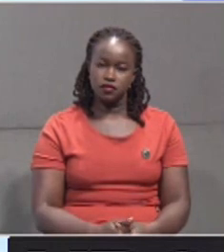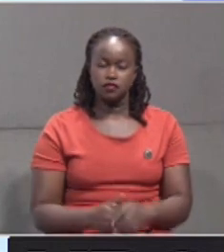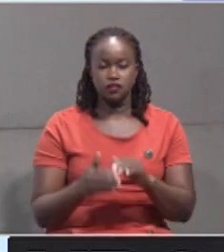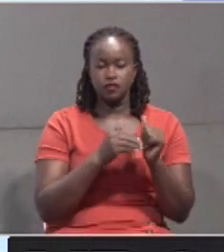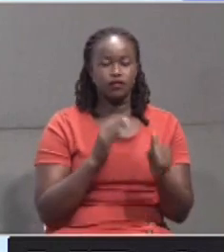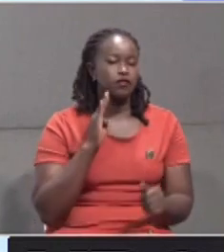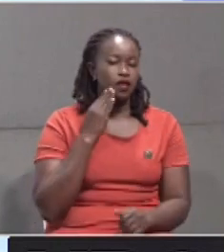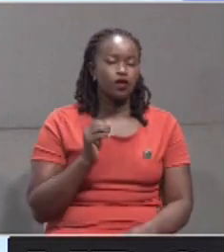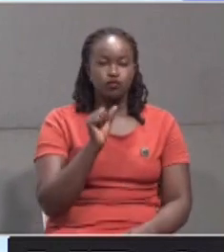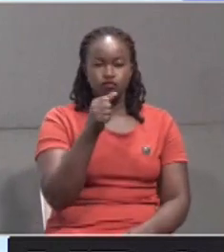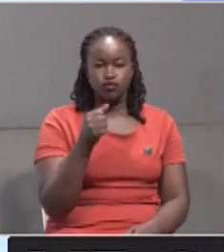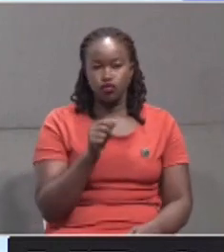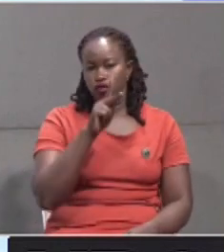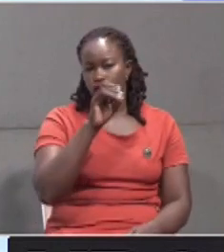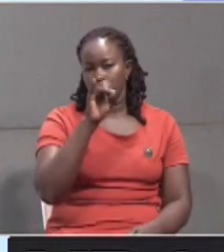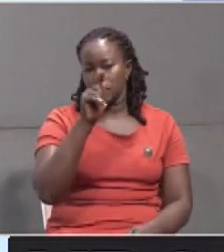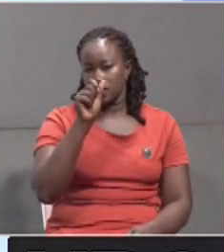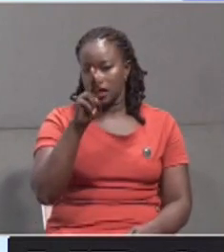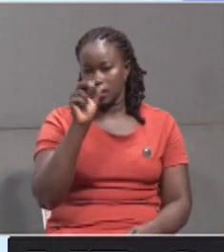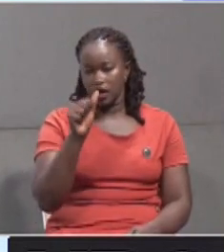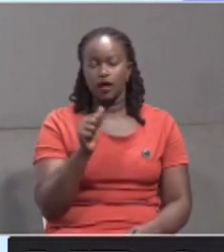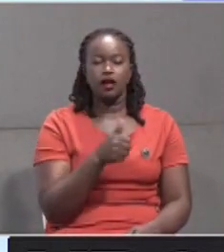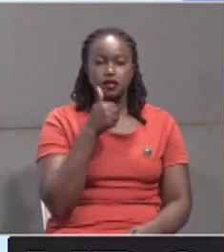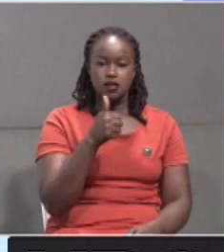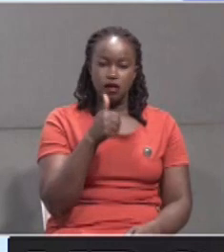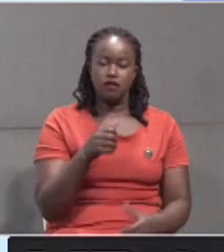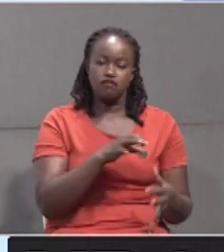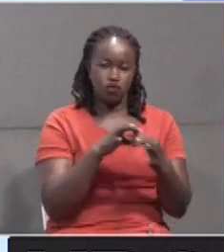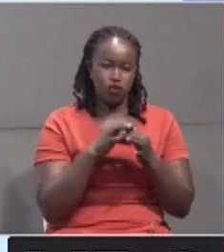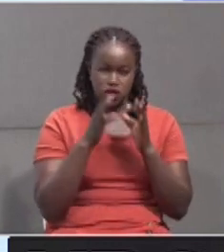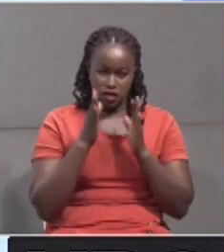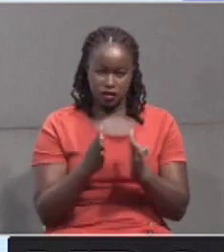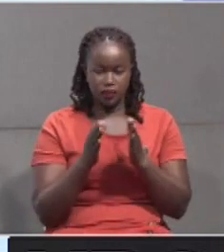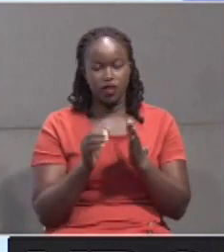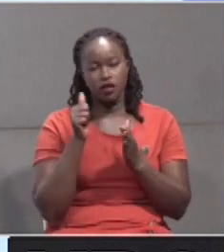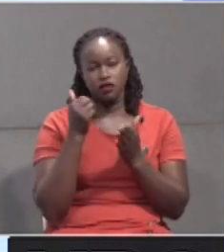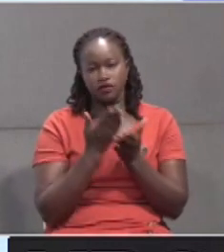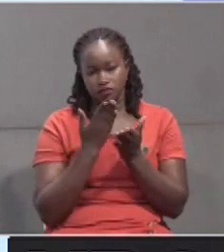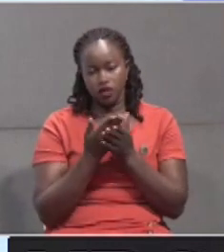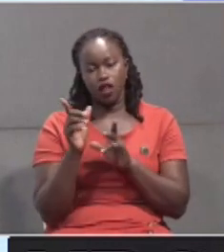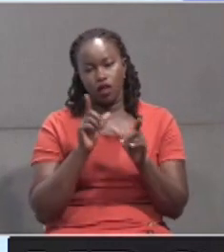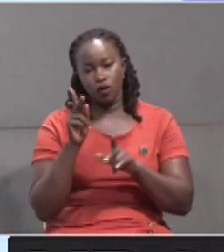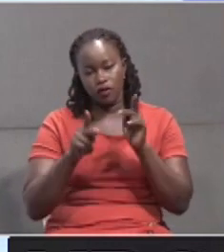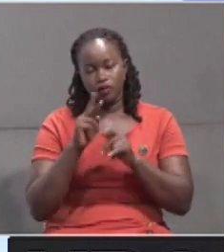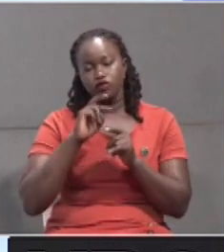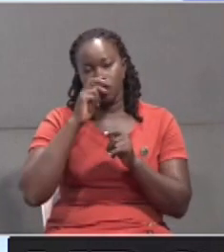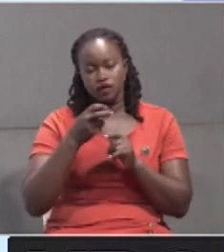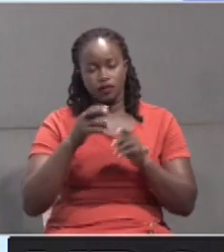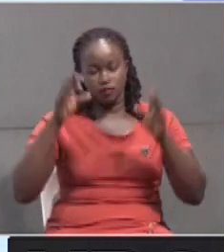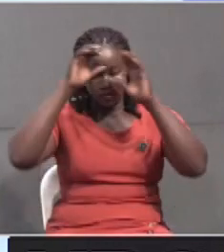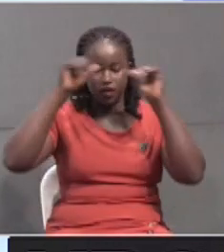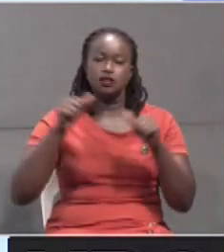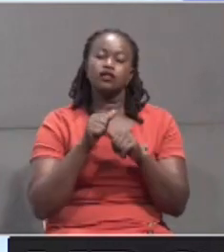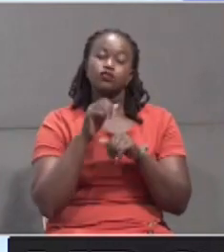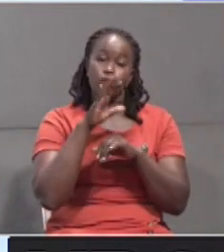Bunyoro Kitara's NRM coordinator, Harriet Tibulihwa Ssali, has urged locals to answer the president's call